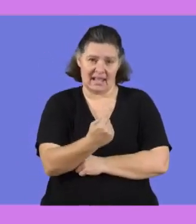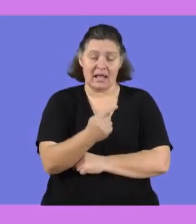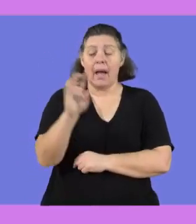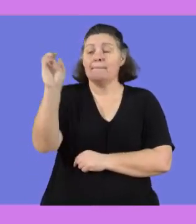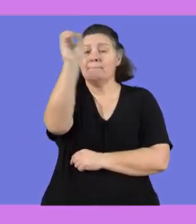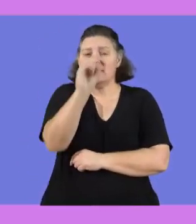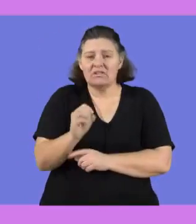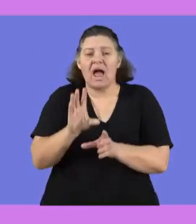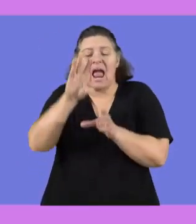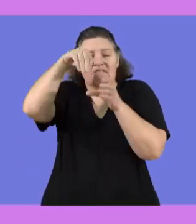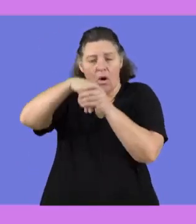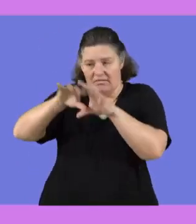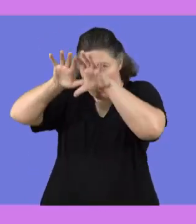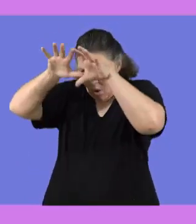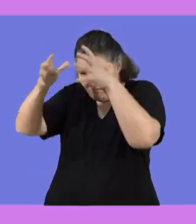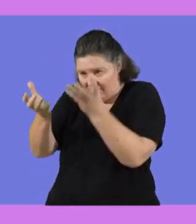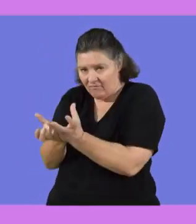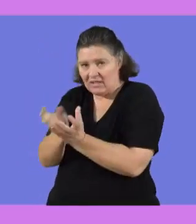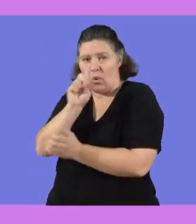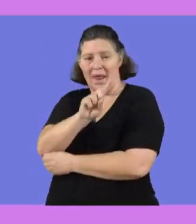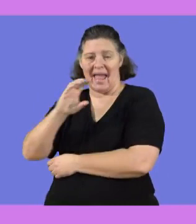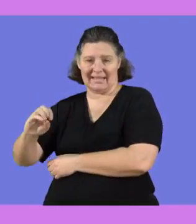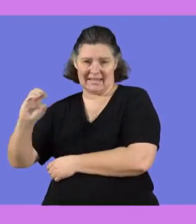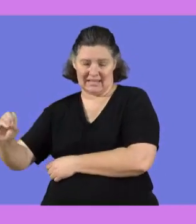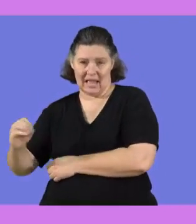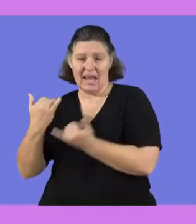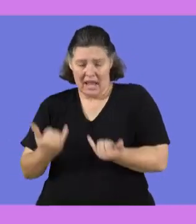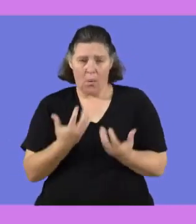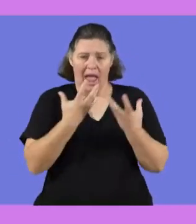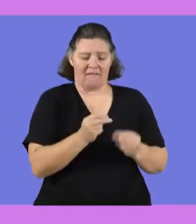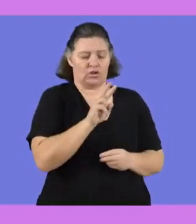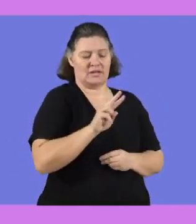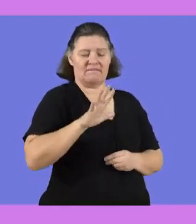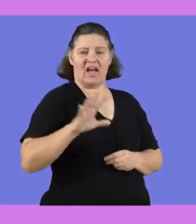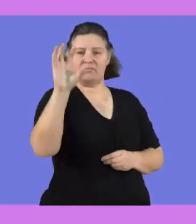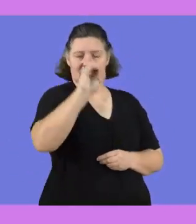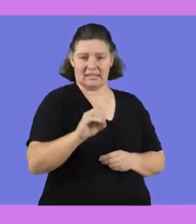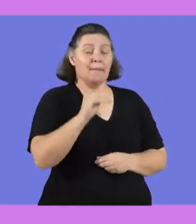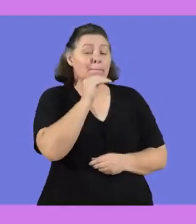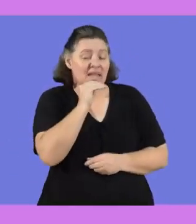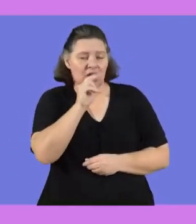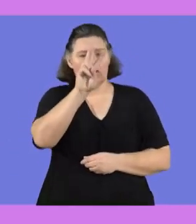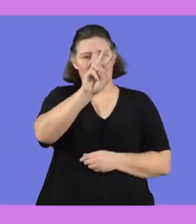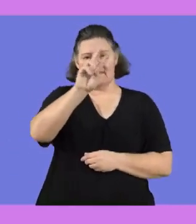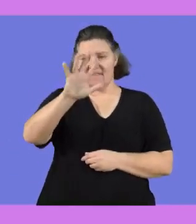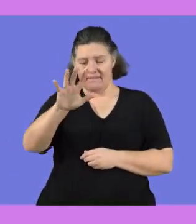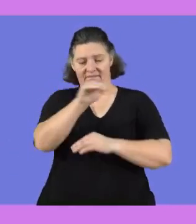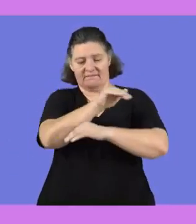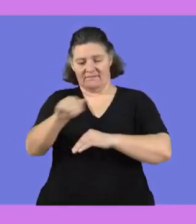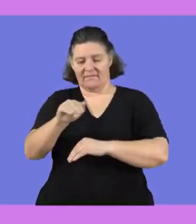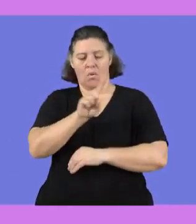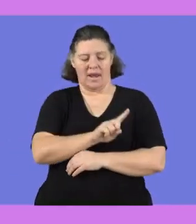I said a percentage is a part of 100. So if we have 25%, we can as well write it as 25